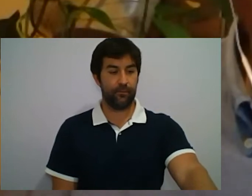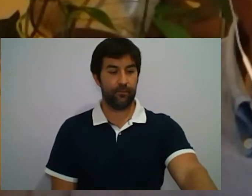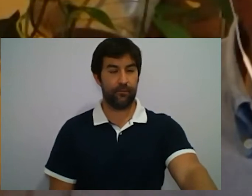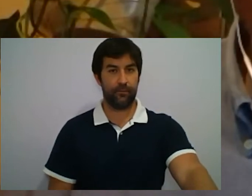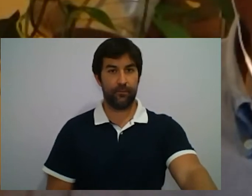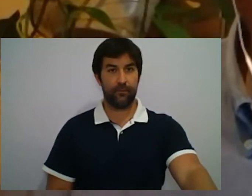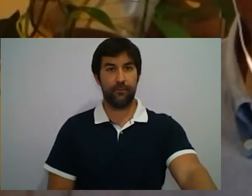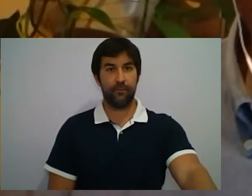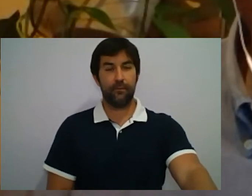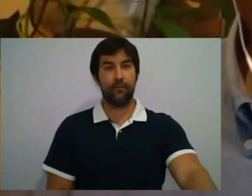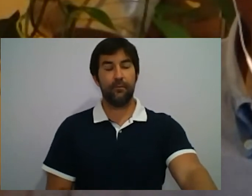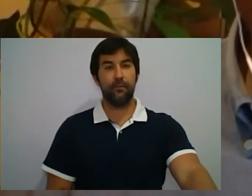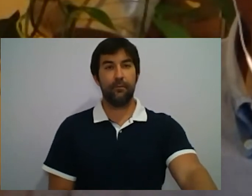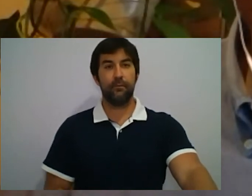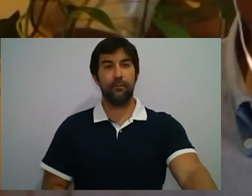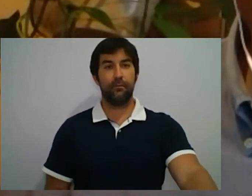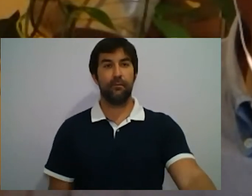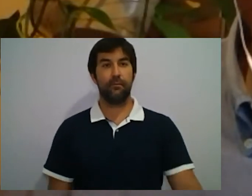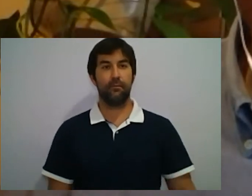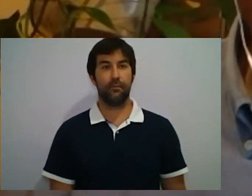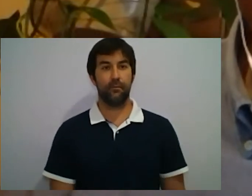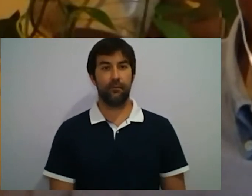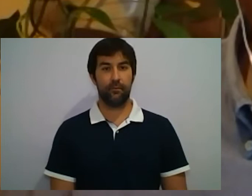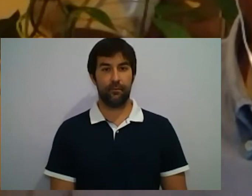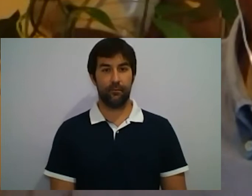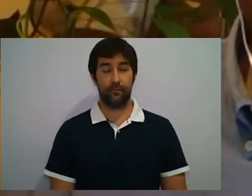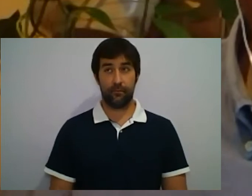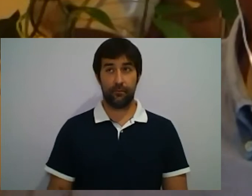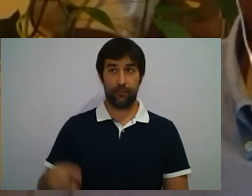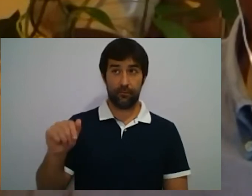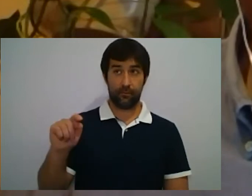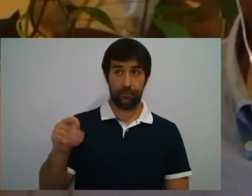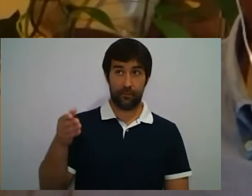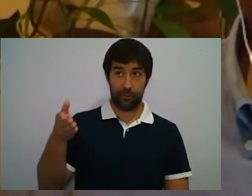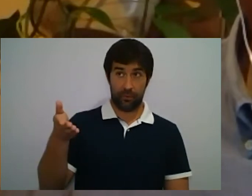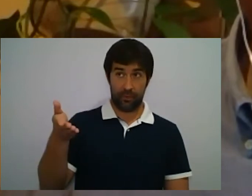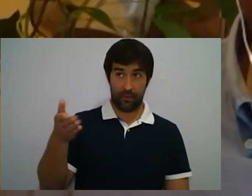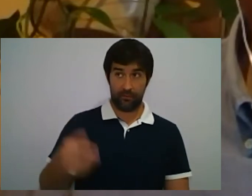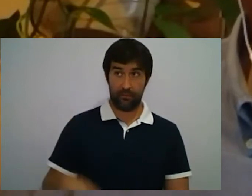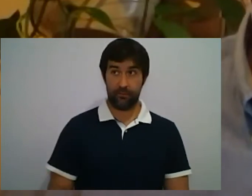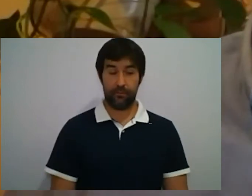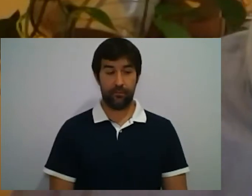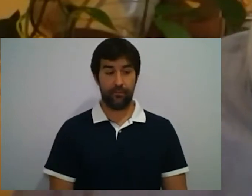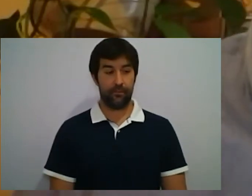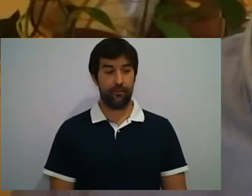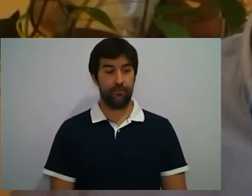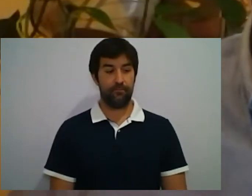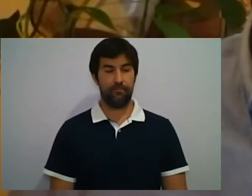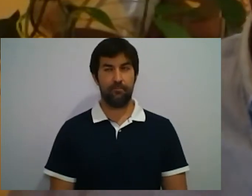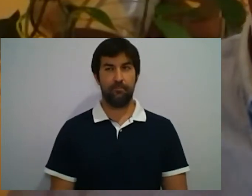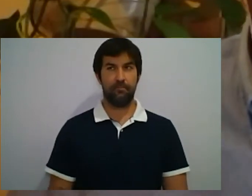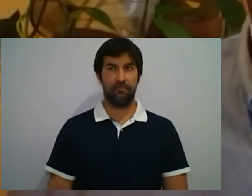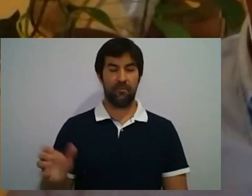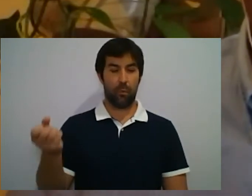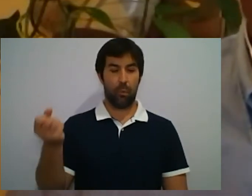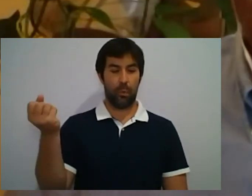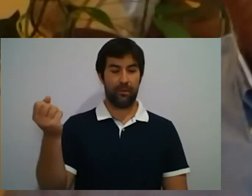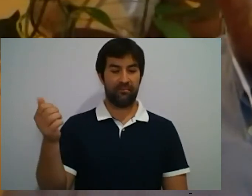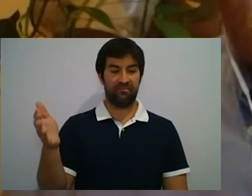to small vertical or horizontal diverters in the road, to other kinds